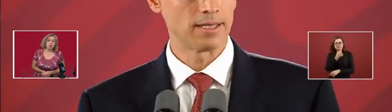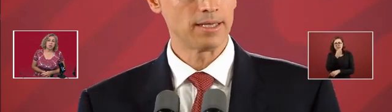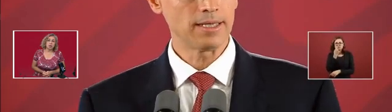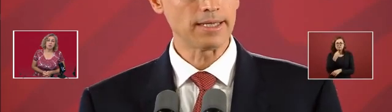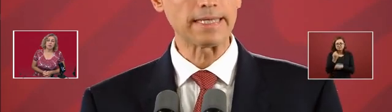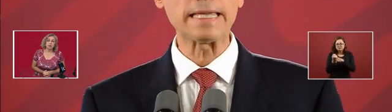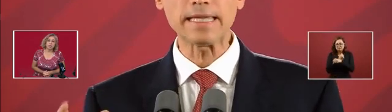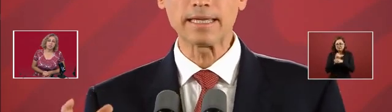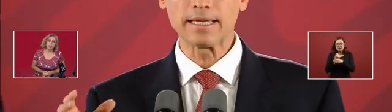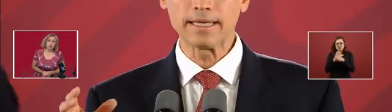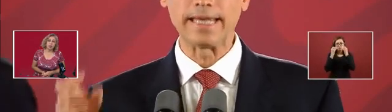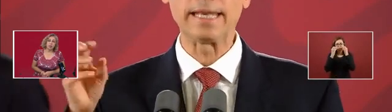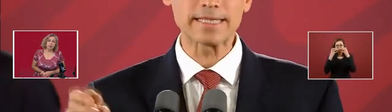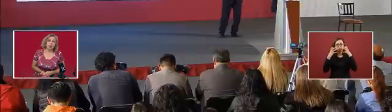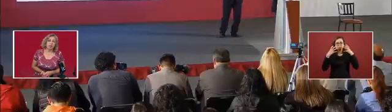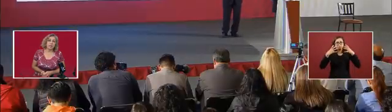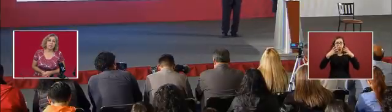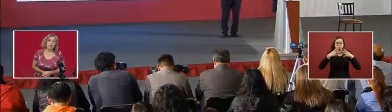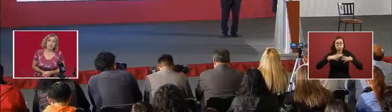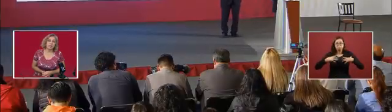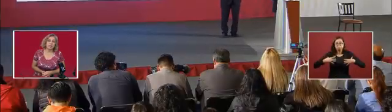the worst,